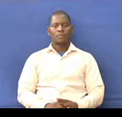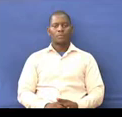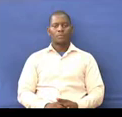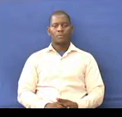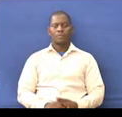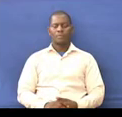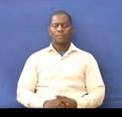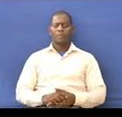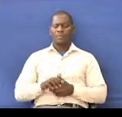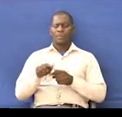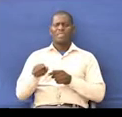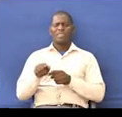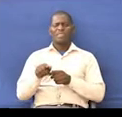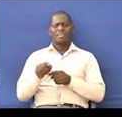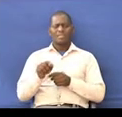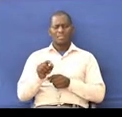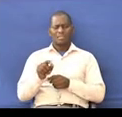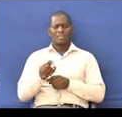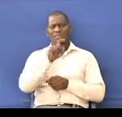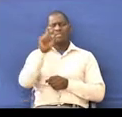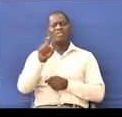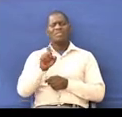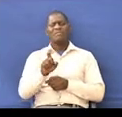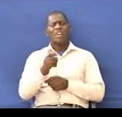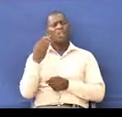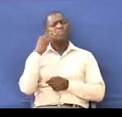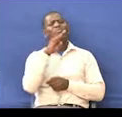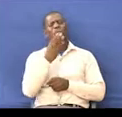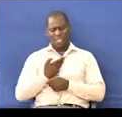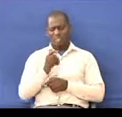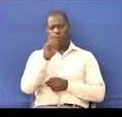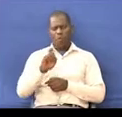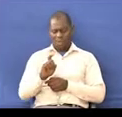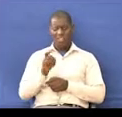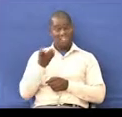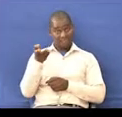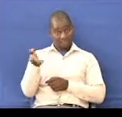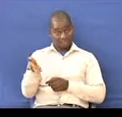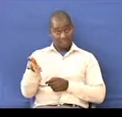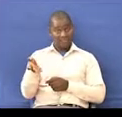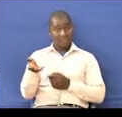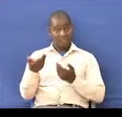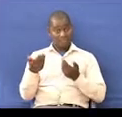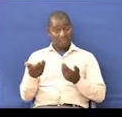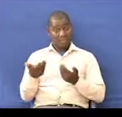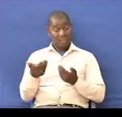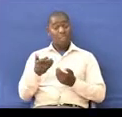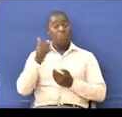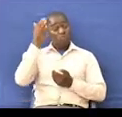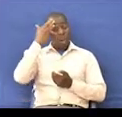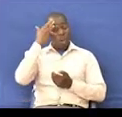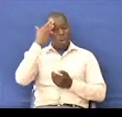This is a very important question of which if we know